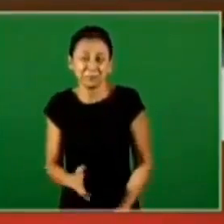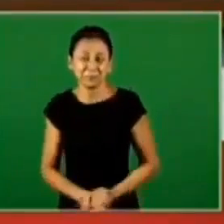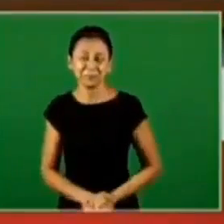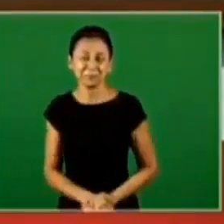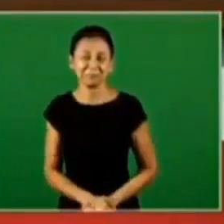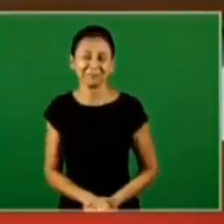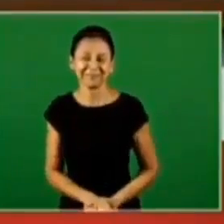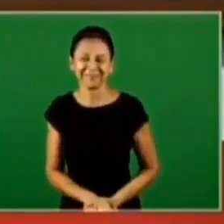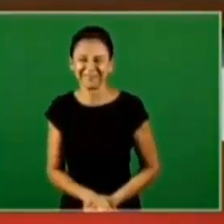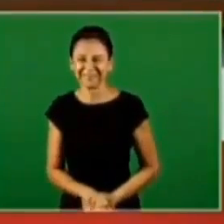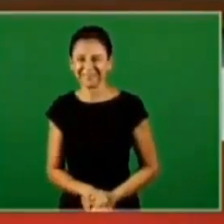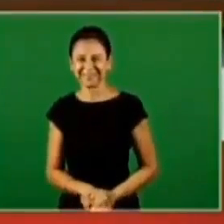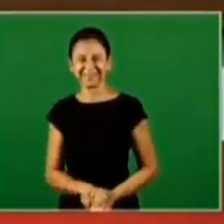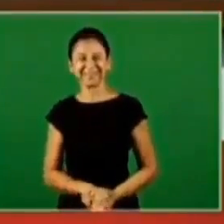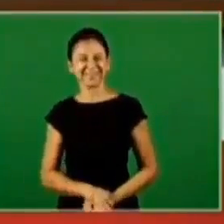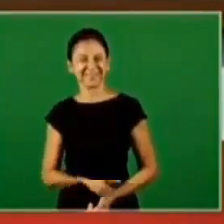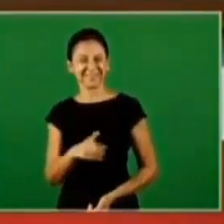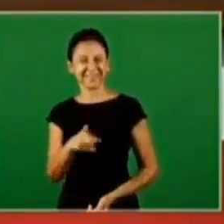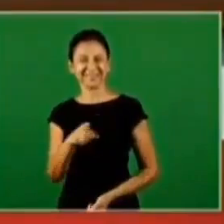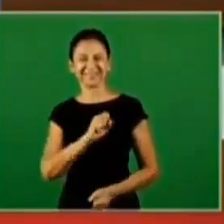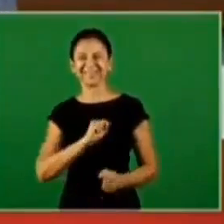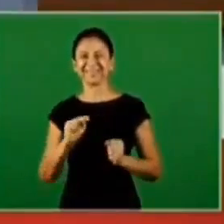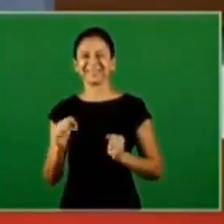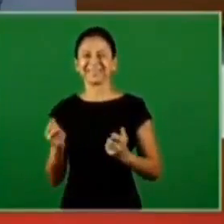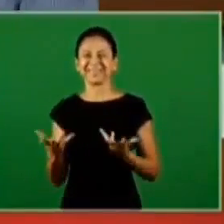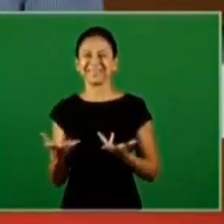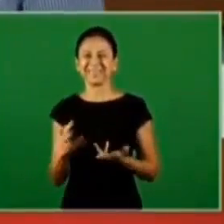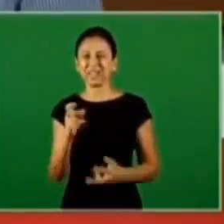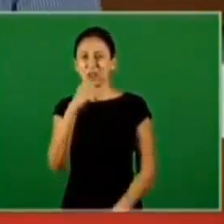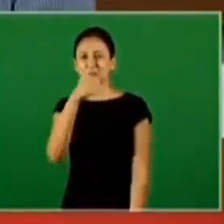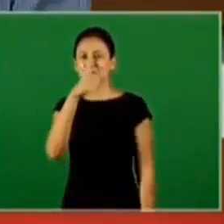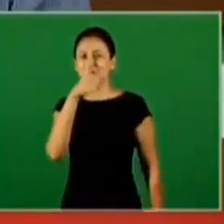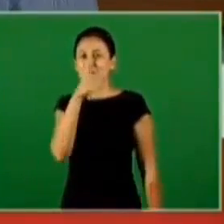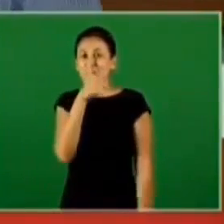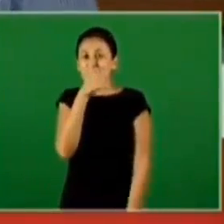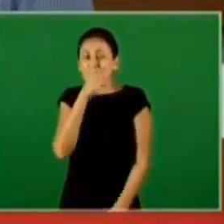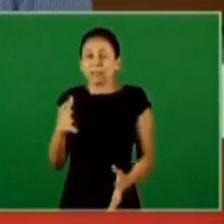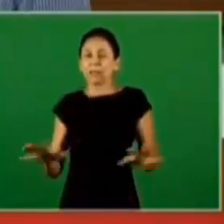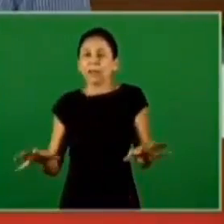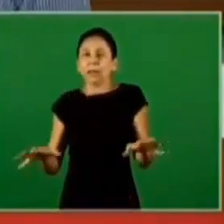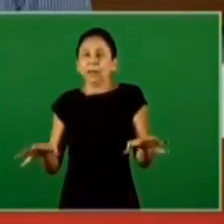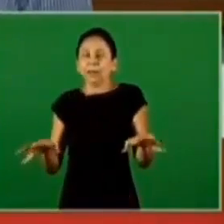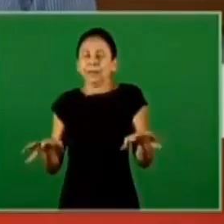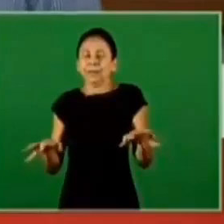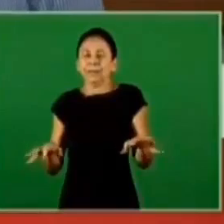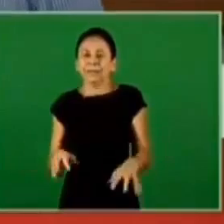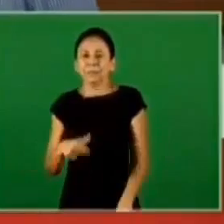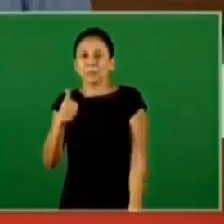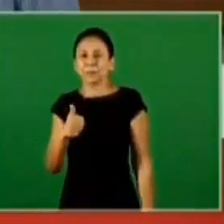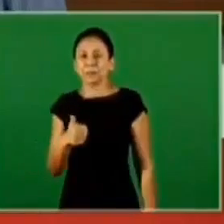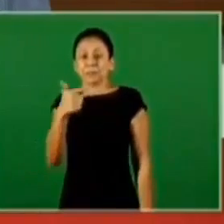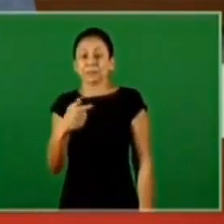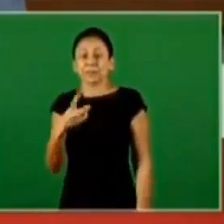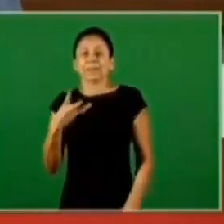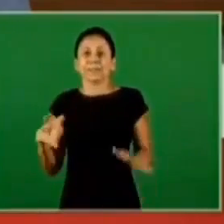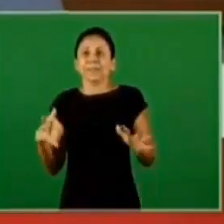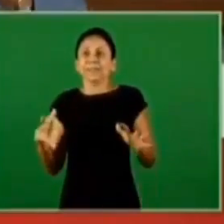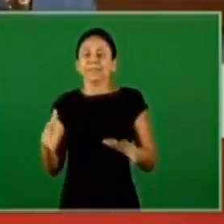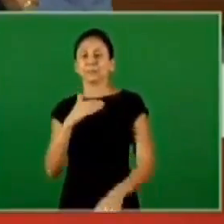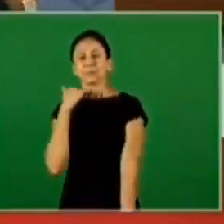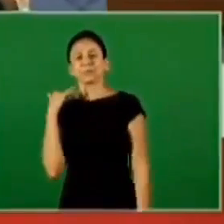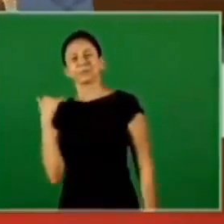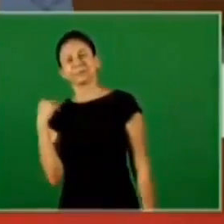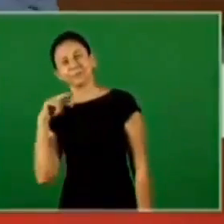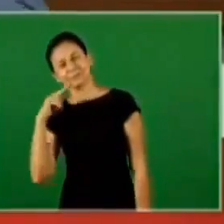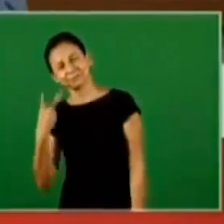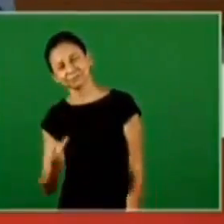you're very good. You shake up on the first one, the second one, you're more or less. But the third one, you're ready to run.